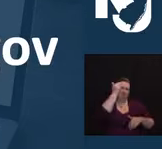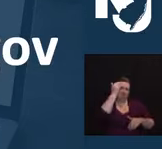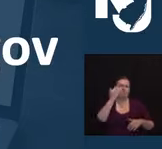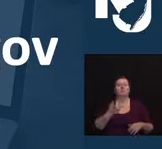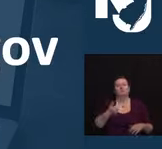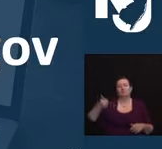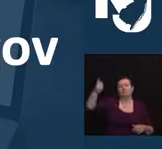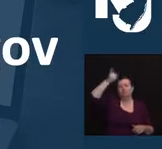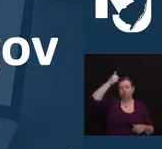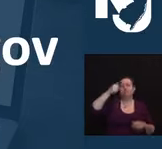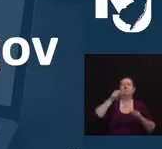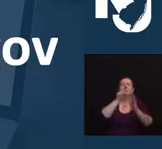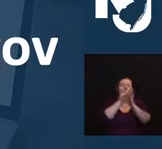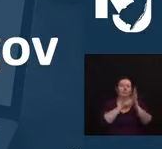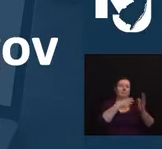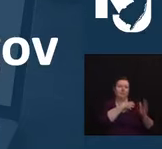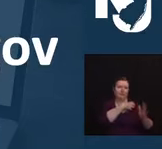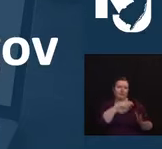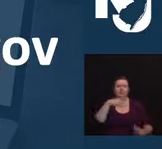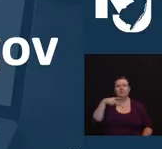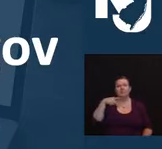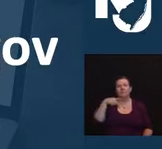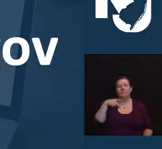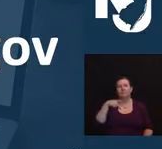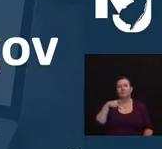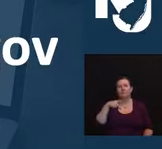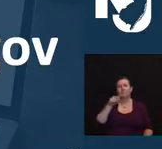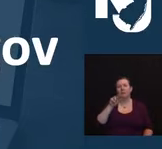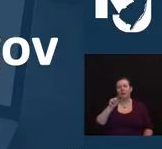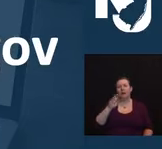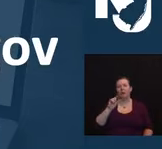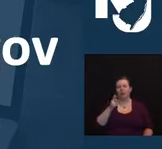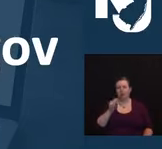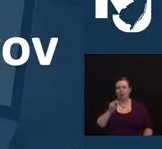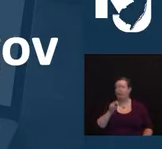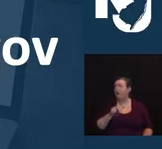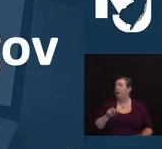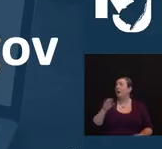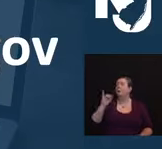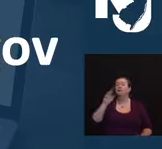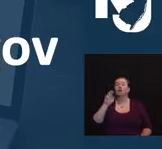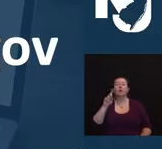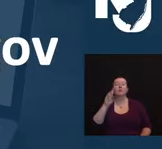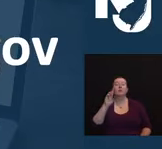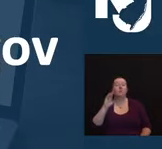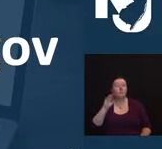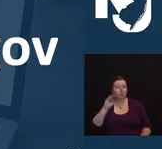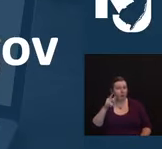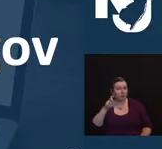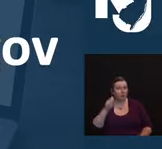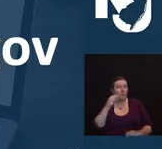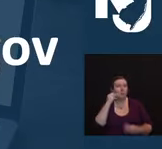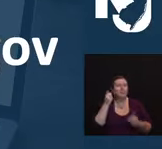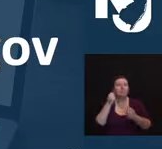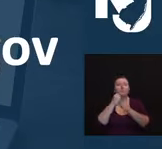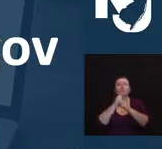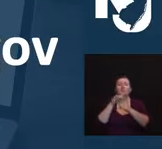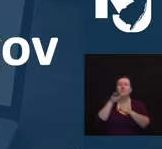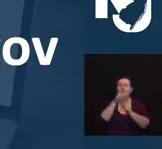Callahan. We have Jared Maples, Director of the Office of Homeland Security and Preparedness, Chief Counsel Paramel Garg, and a cast of thousands. Before we jump